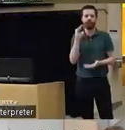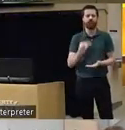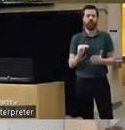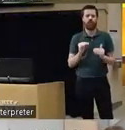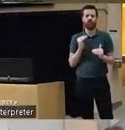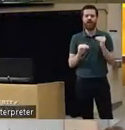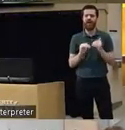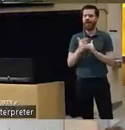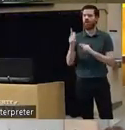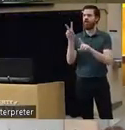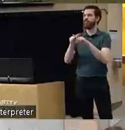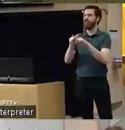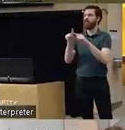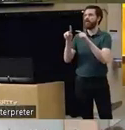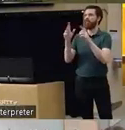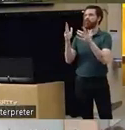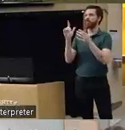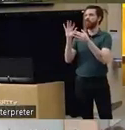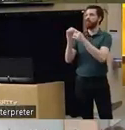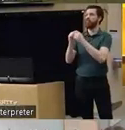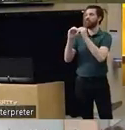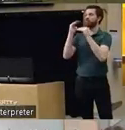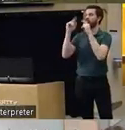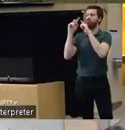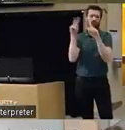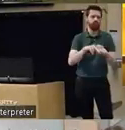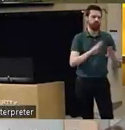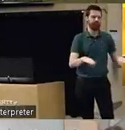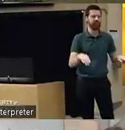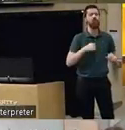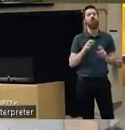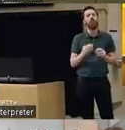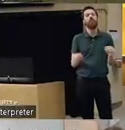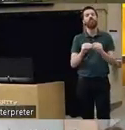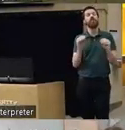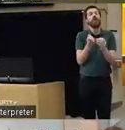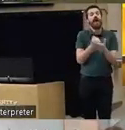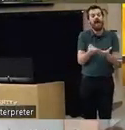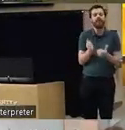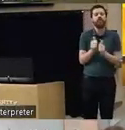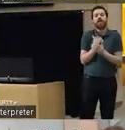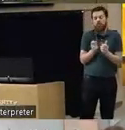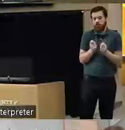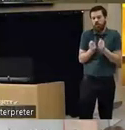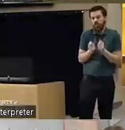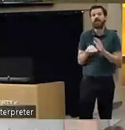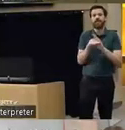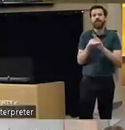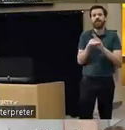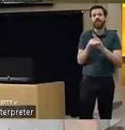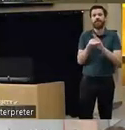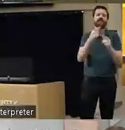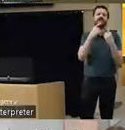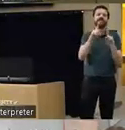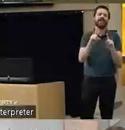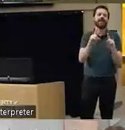hopefully over time, more and more evidence can accrue and we can see that, you know, with some adjustments, these models can be successful as they are